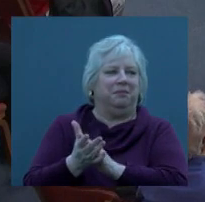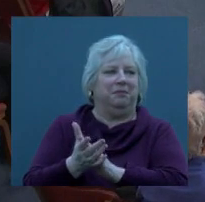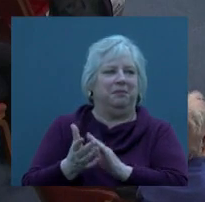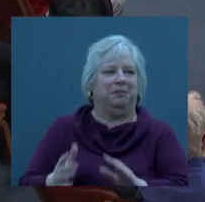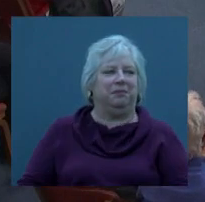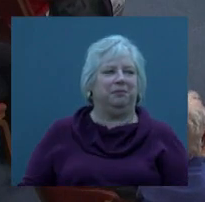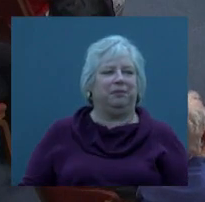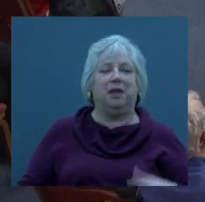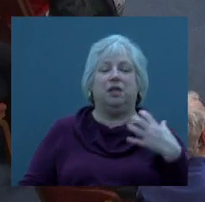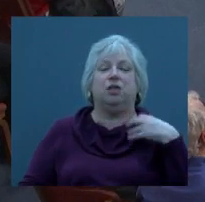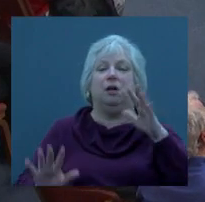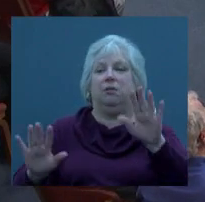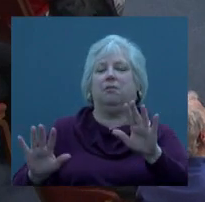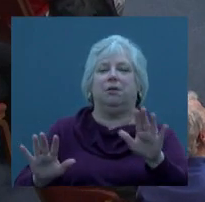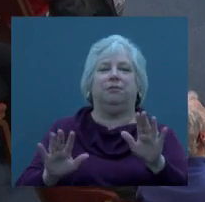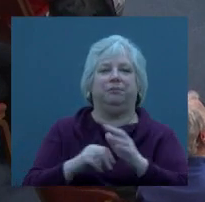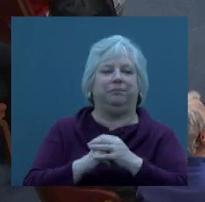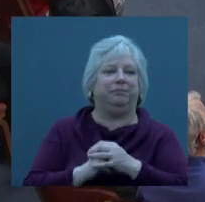All right.